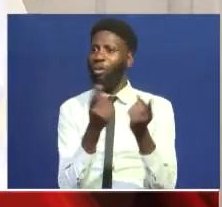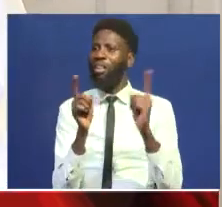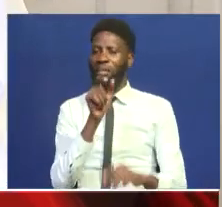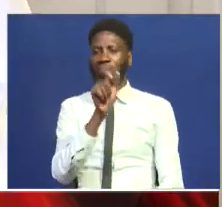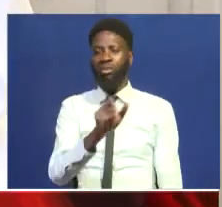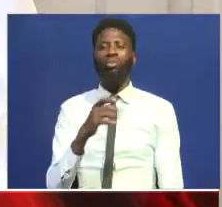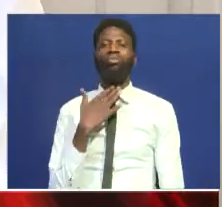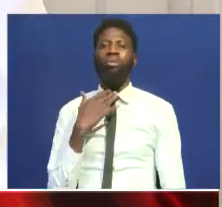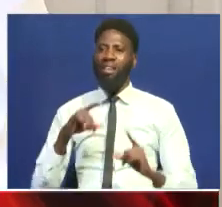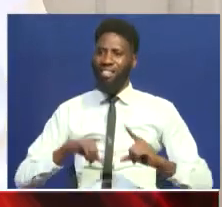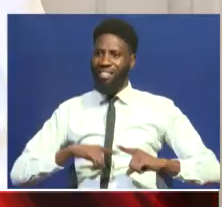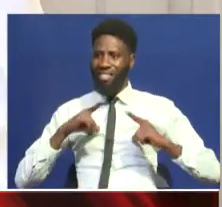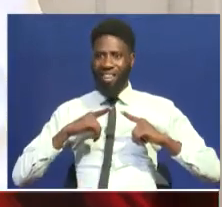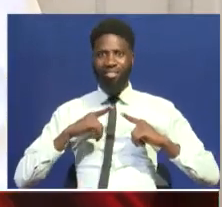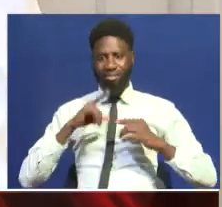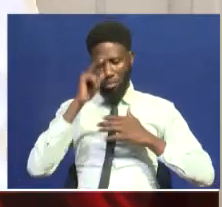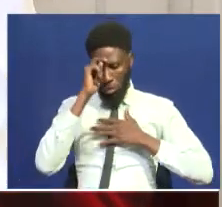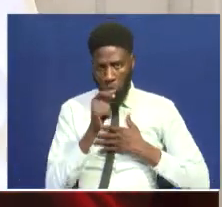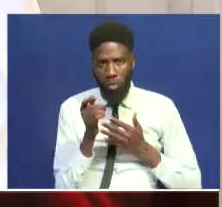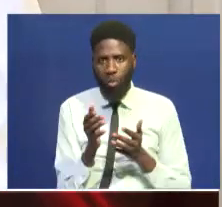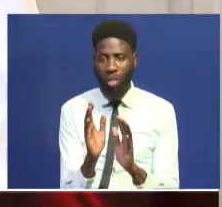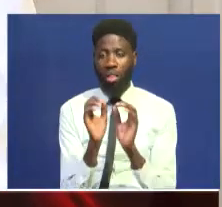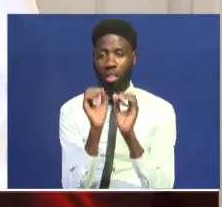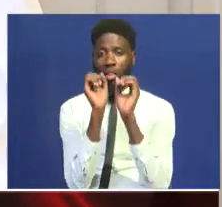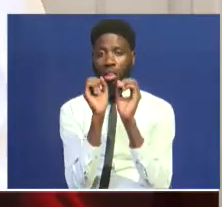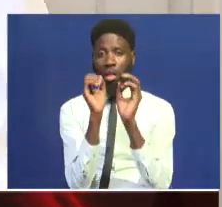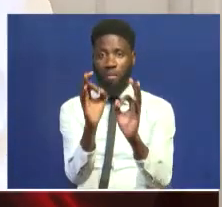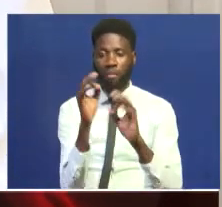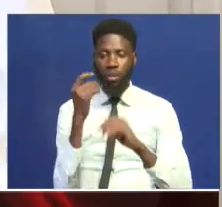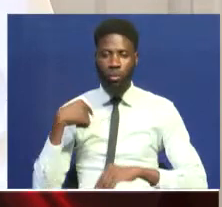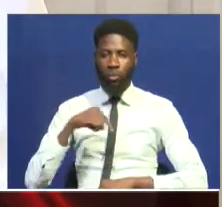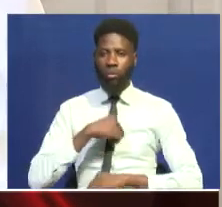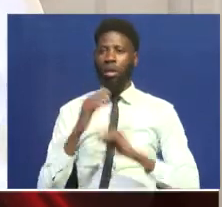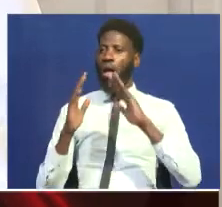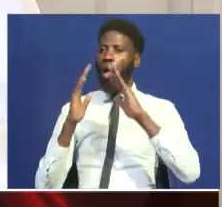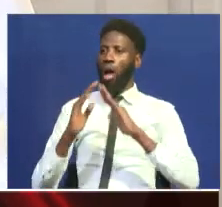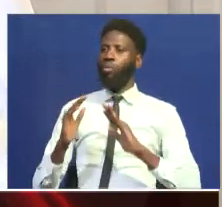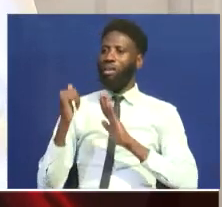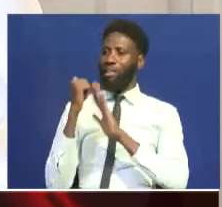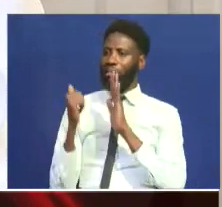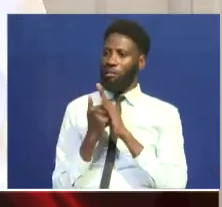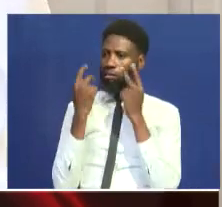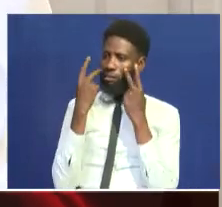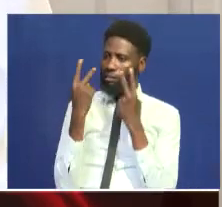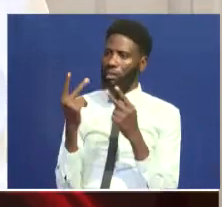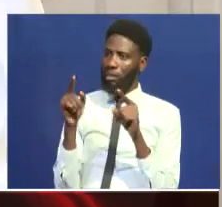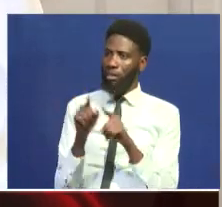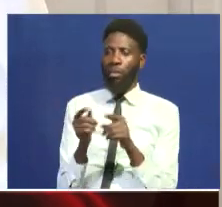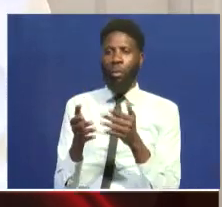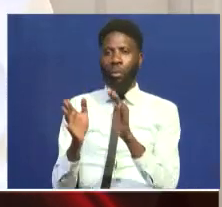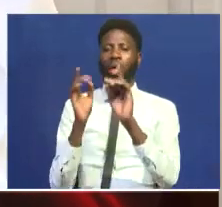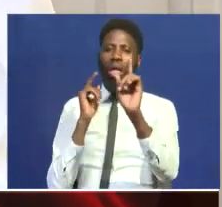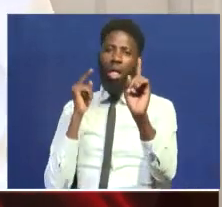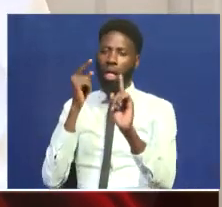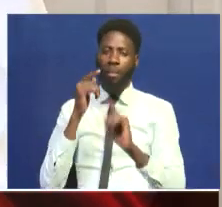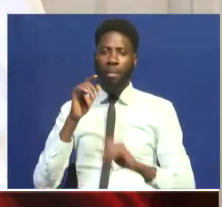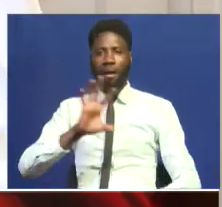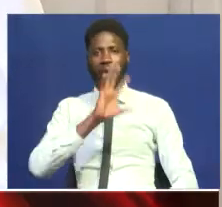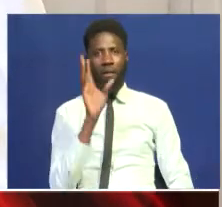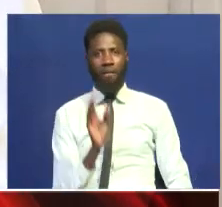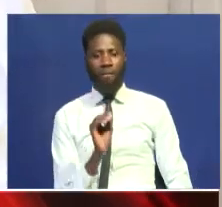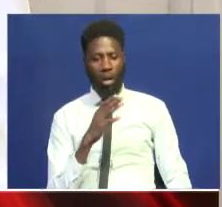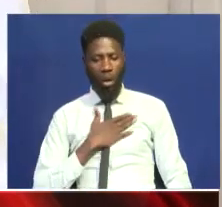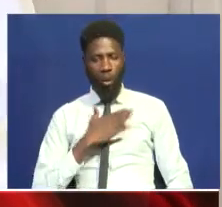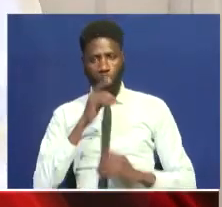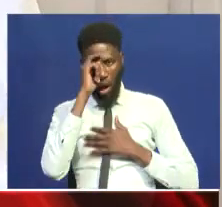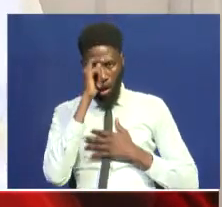dignity. So if we approach the housing agenda as a way of taking back our dignity as Africans,